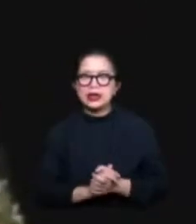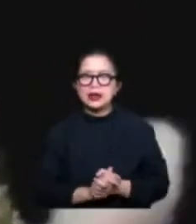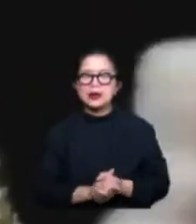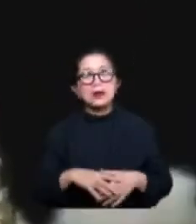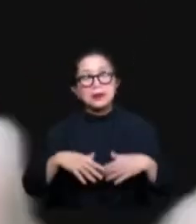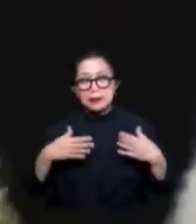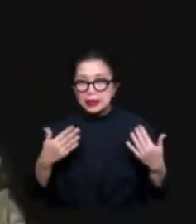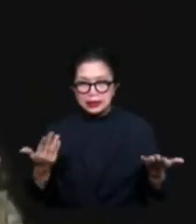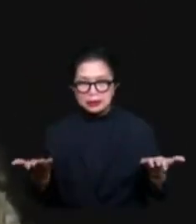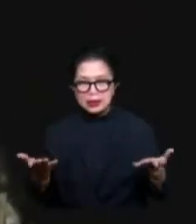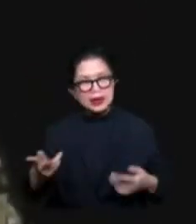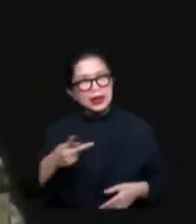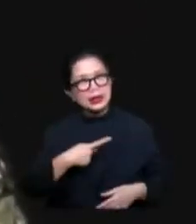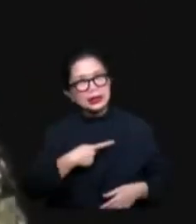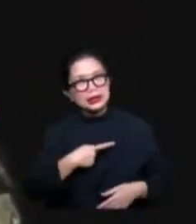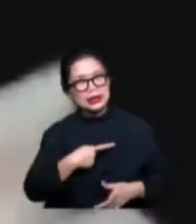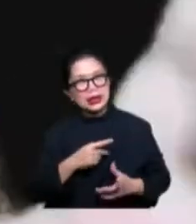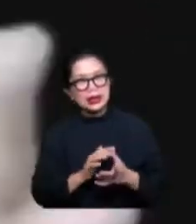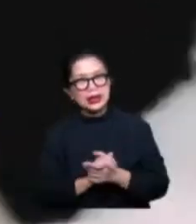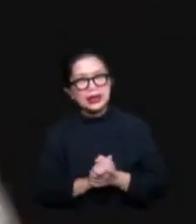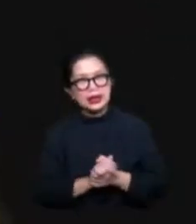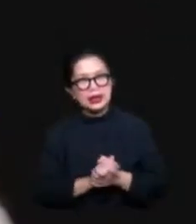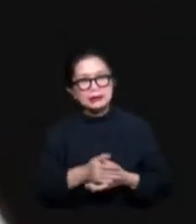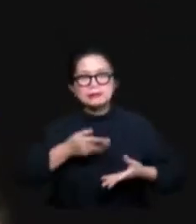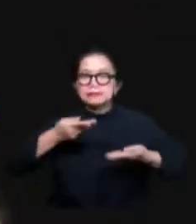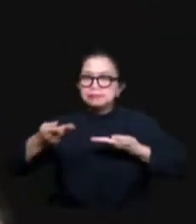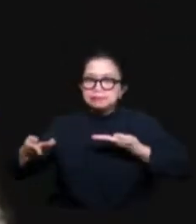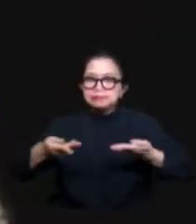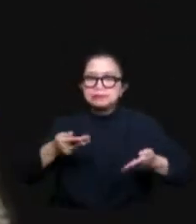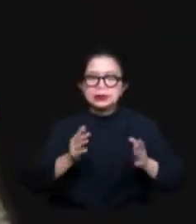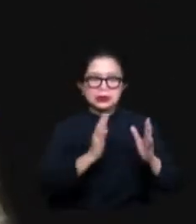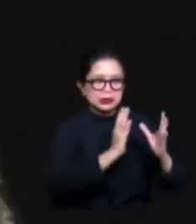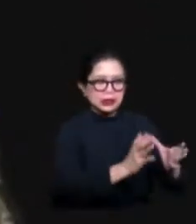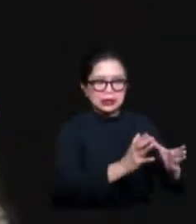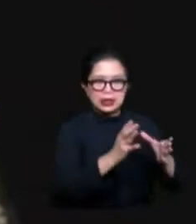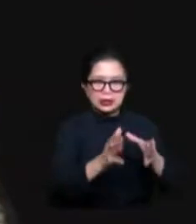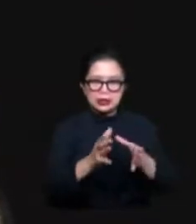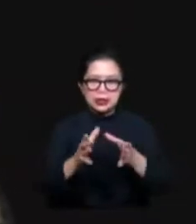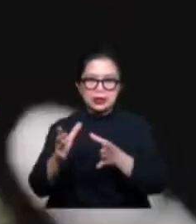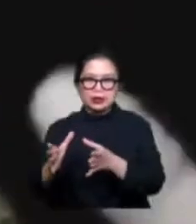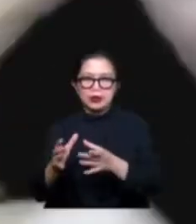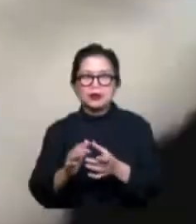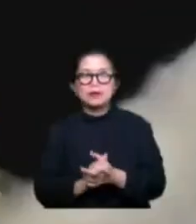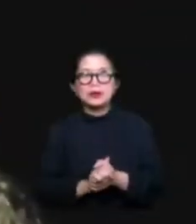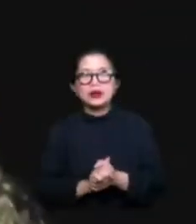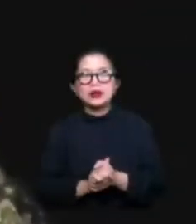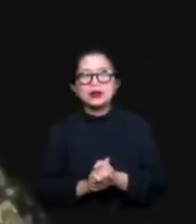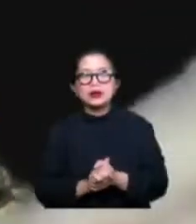to accommodate about the spatial because